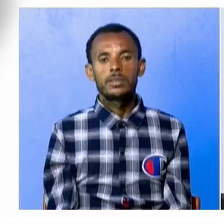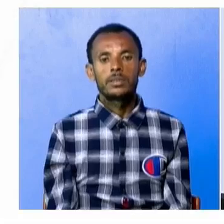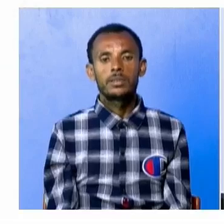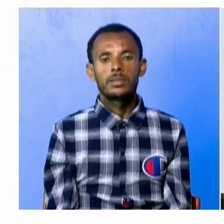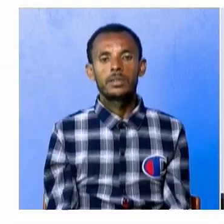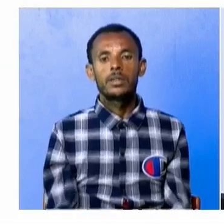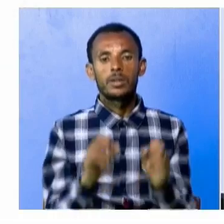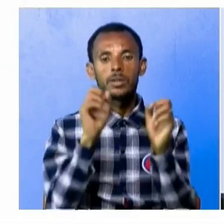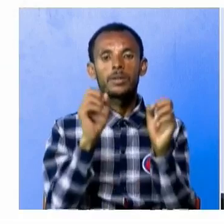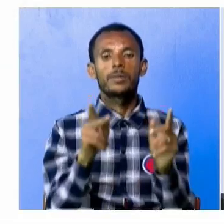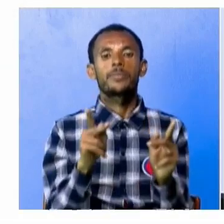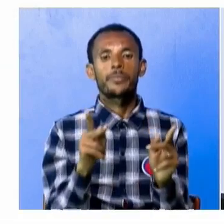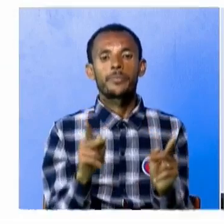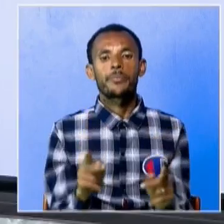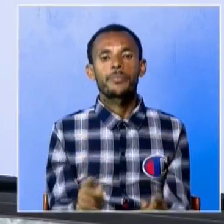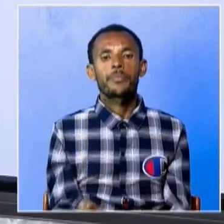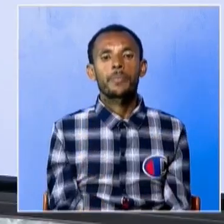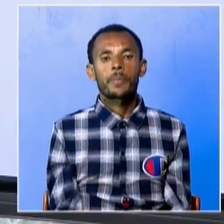Okay.